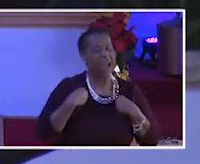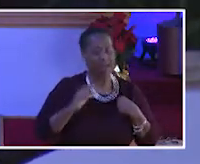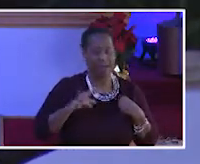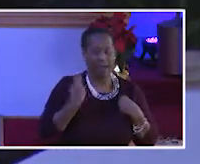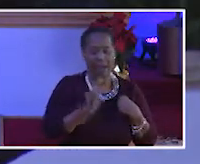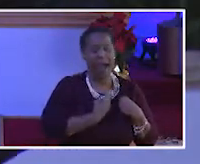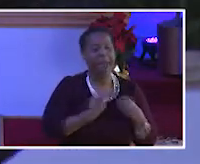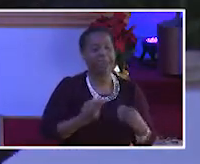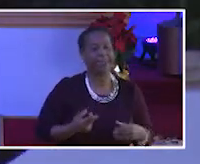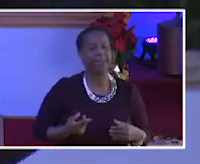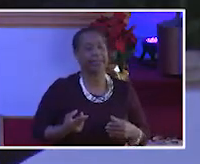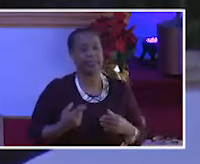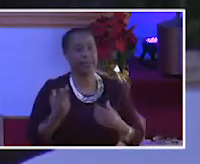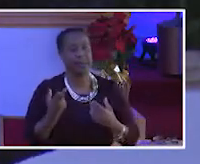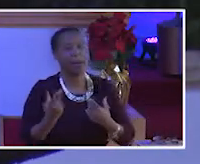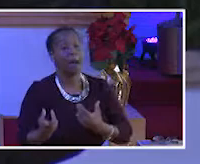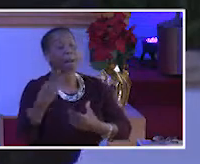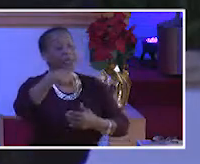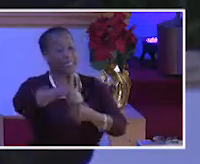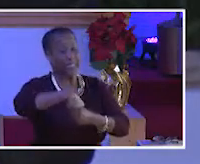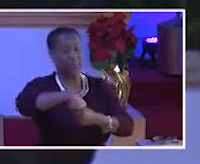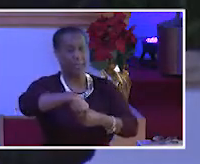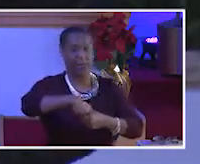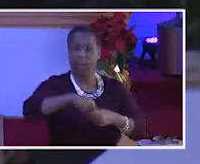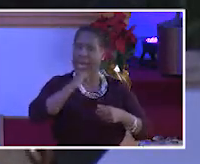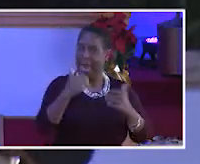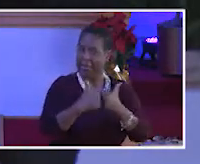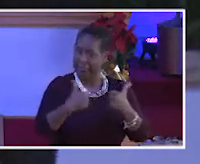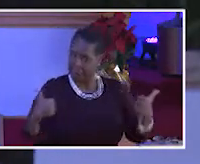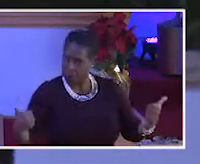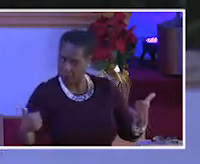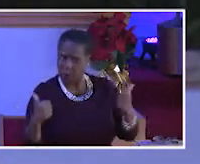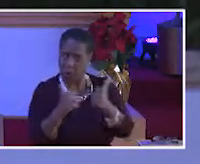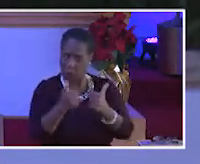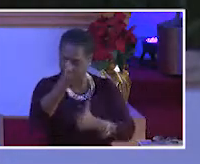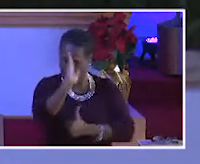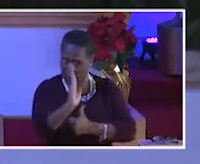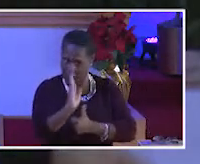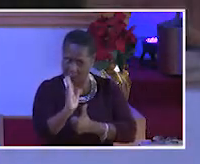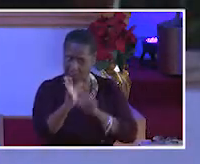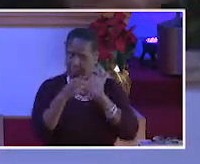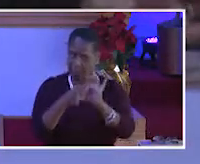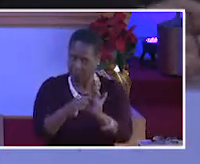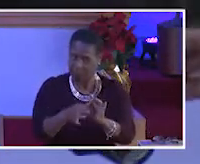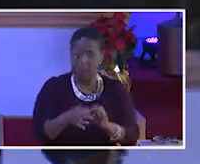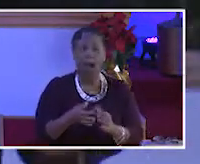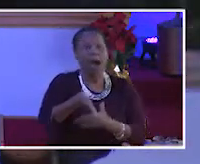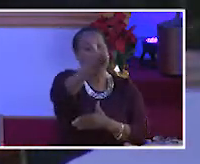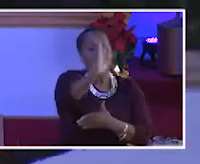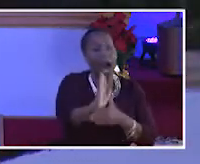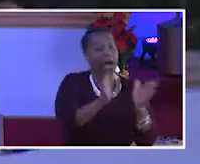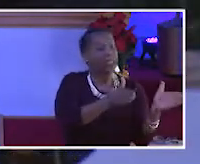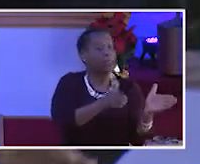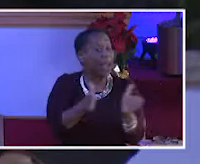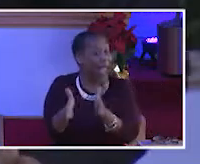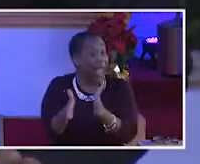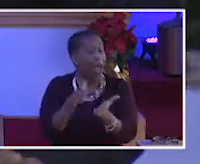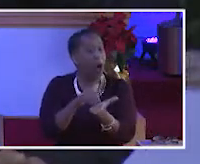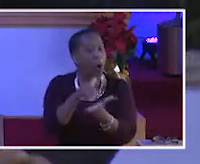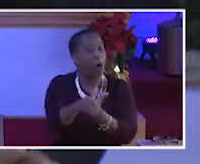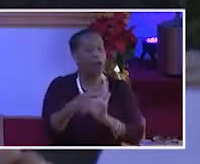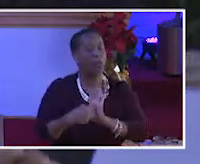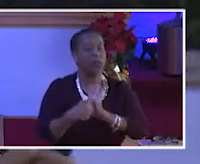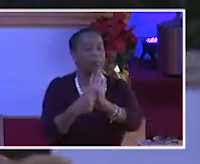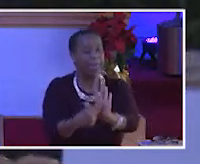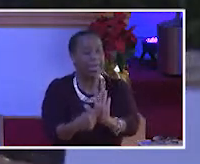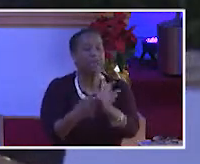and allot for participation, not separation, in God's plan. God's plans are often revealed